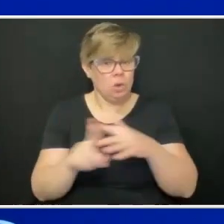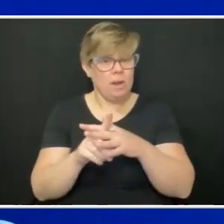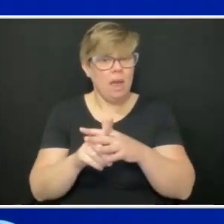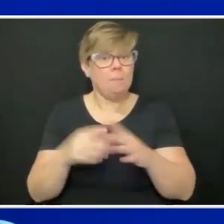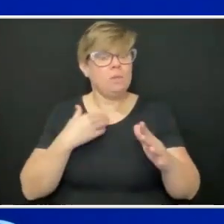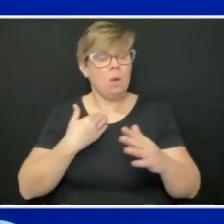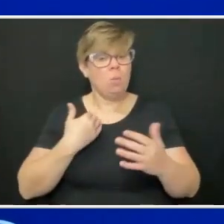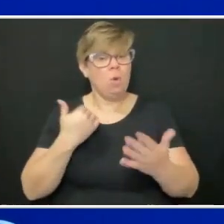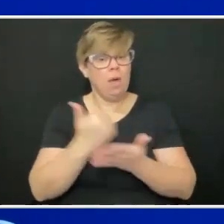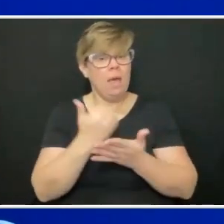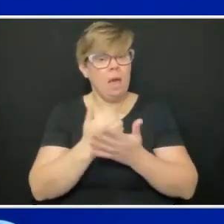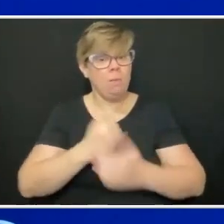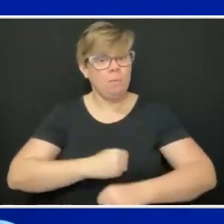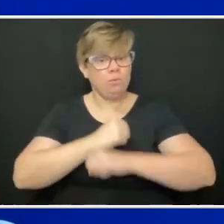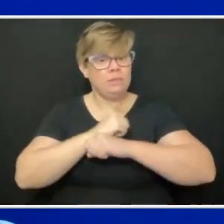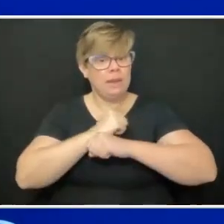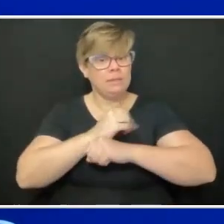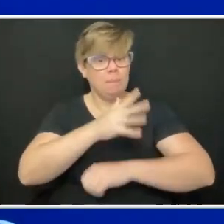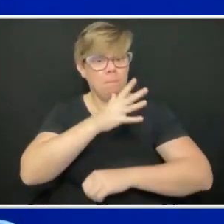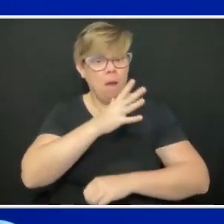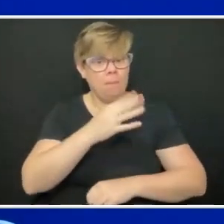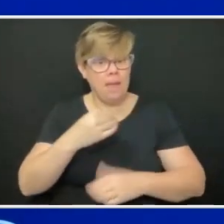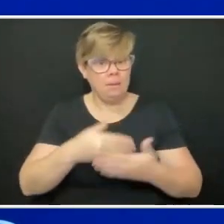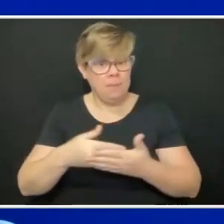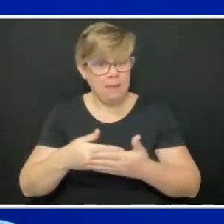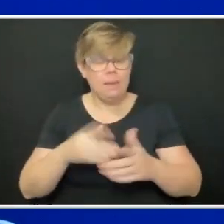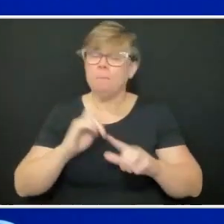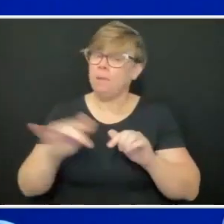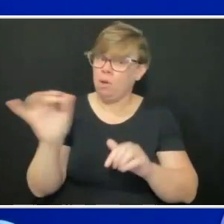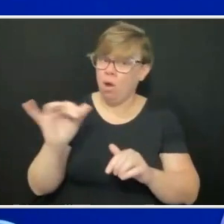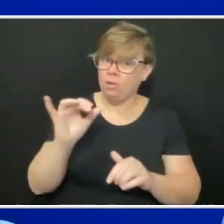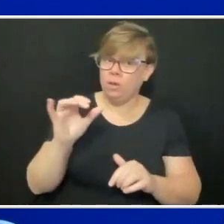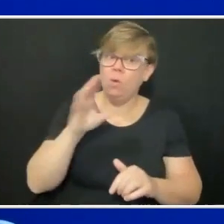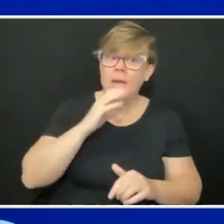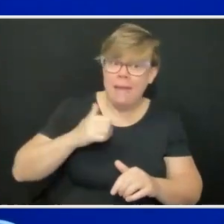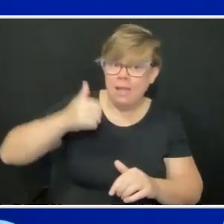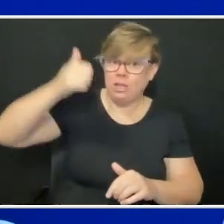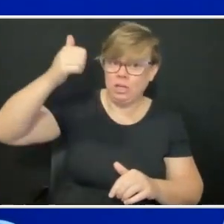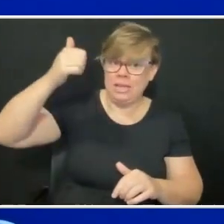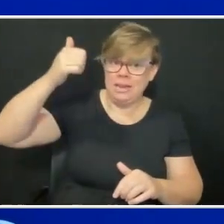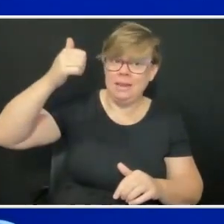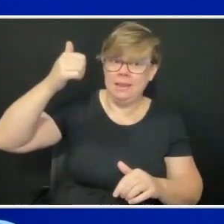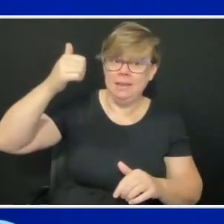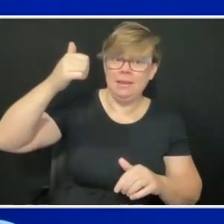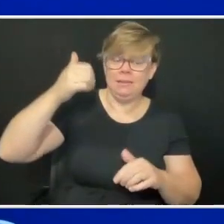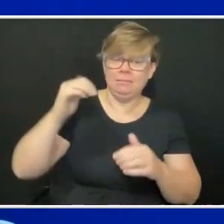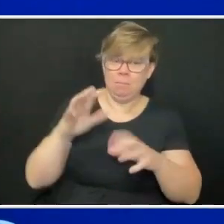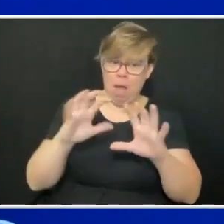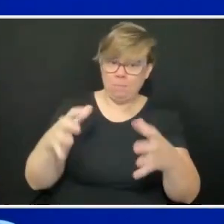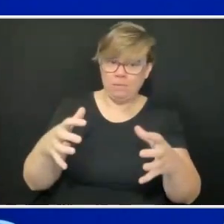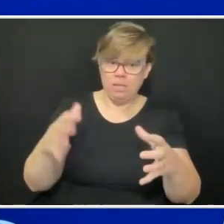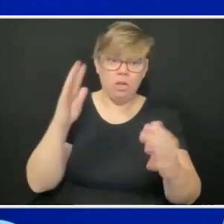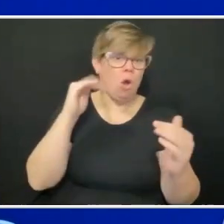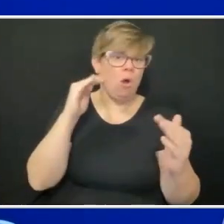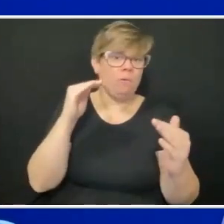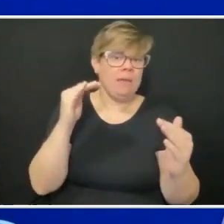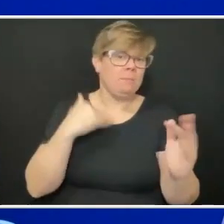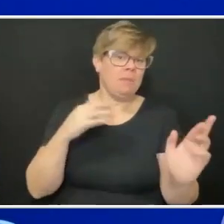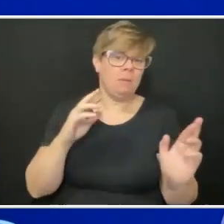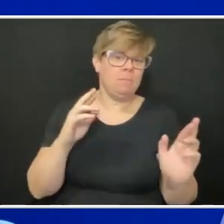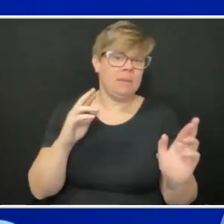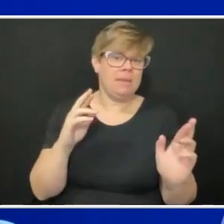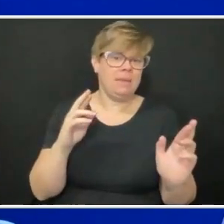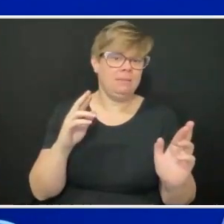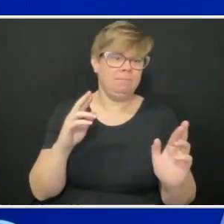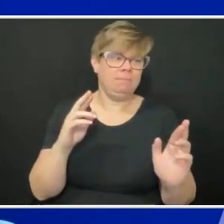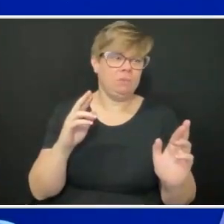but also candidates for the elderly population as well. Hopefully those will be available by next season. But anytime we have people